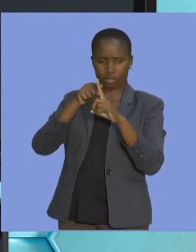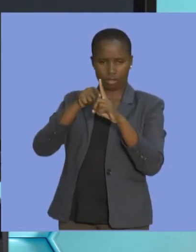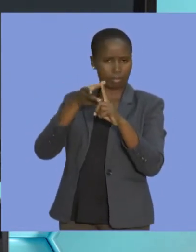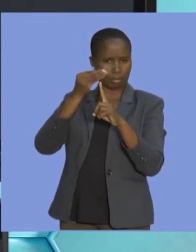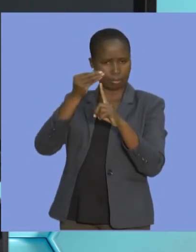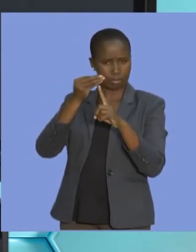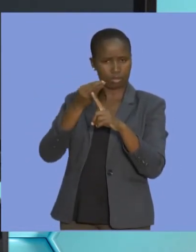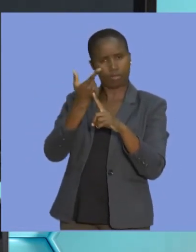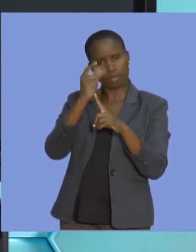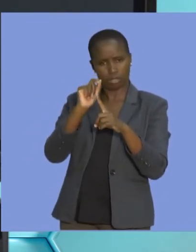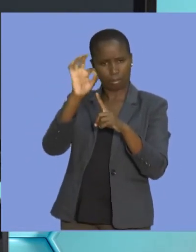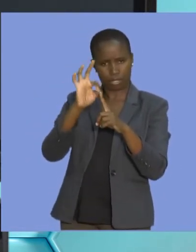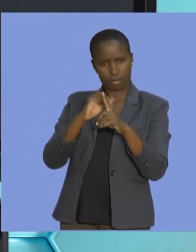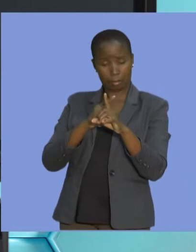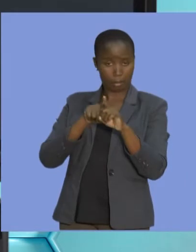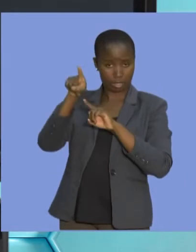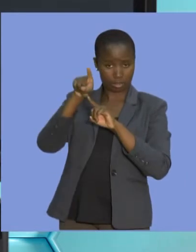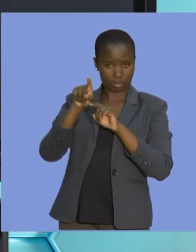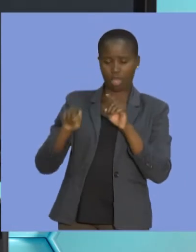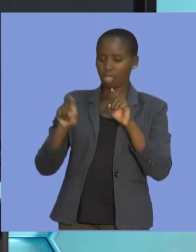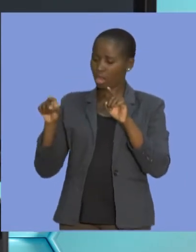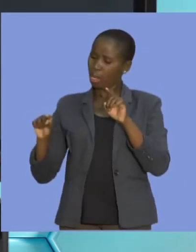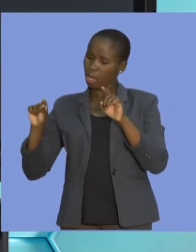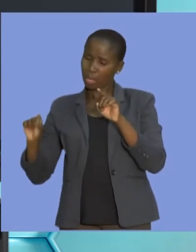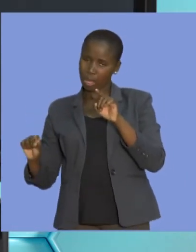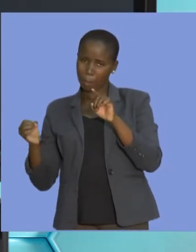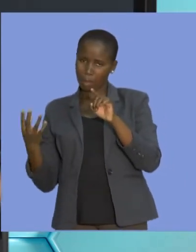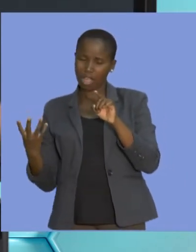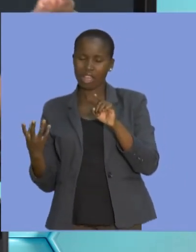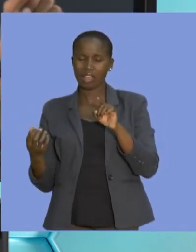70%, and the lowest mark is 65.